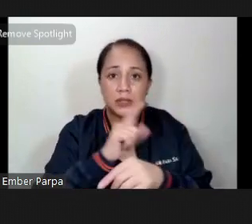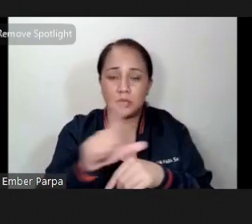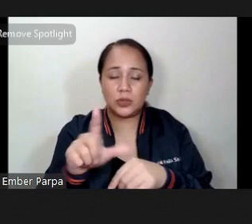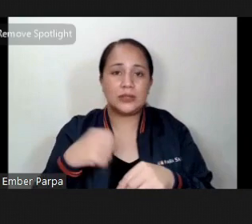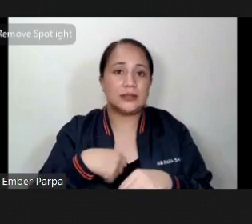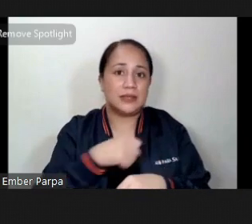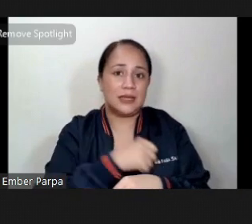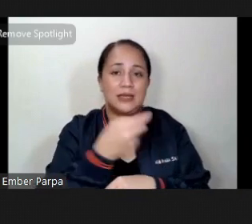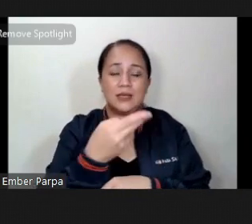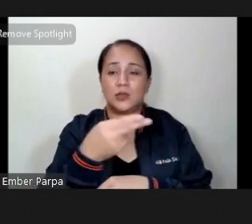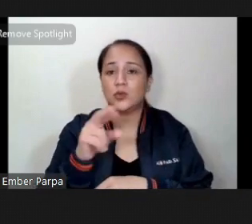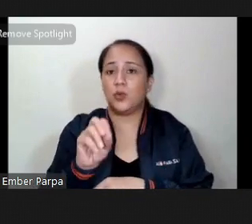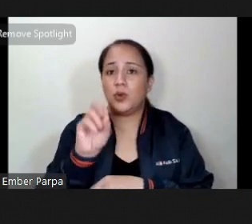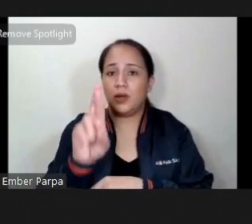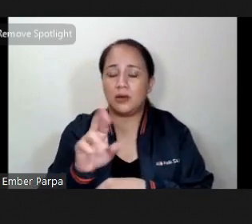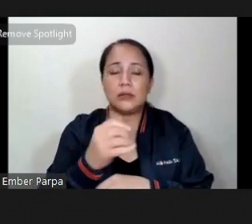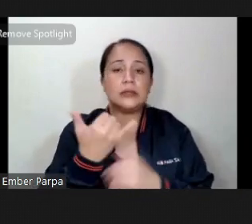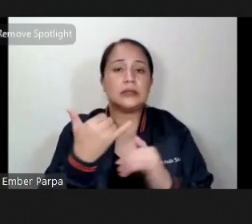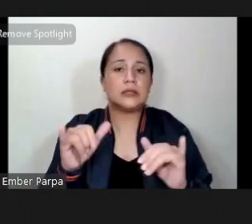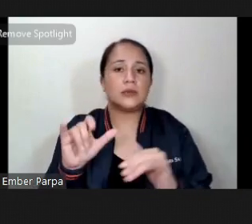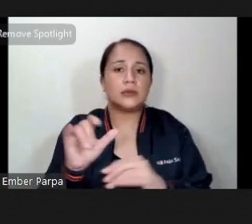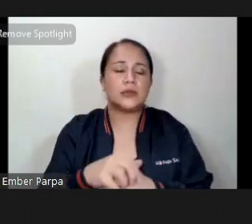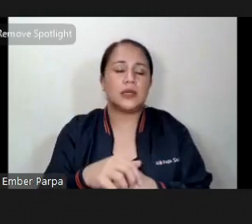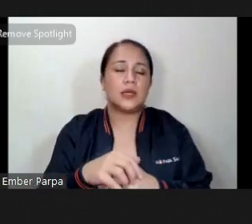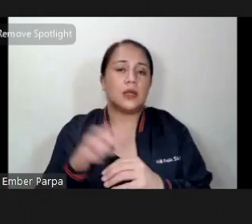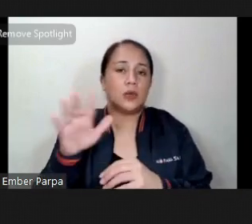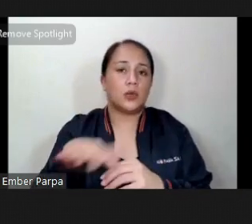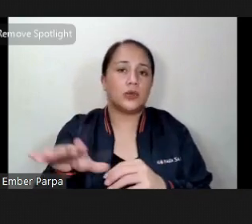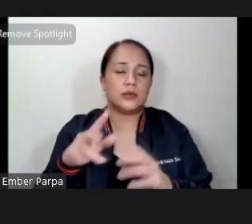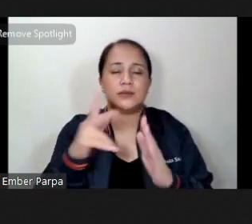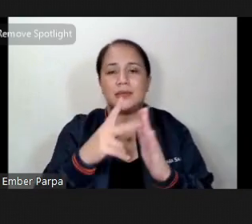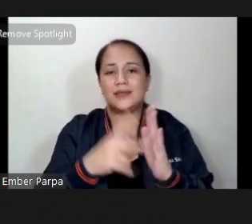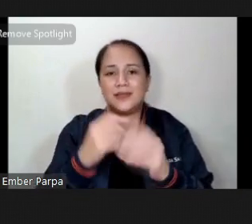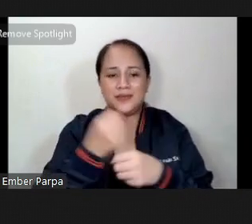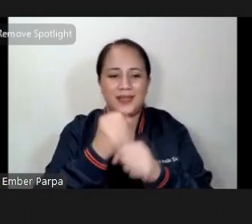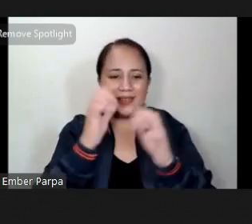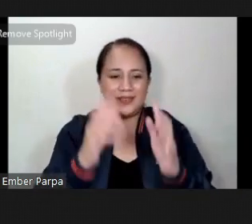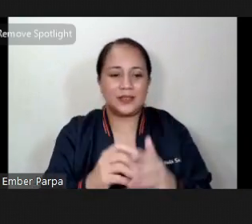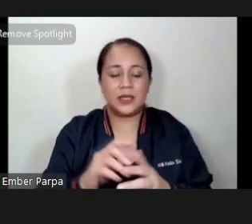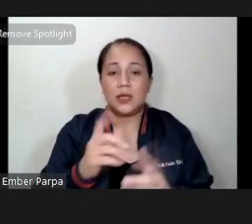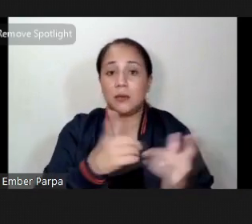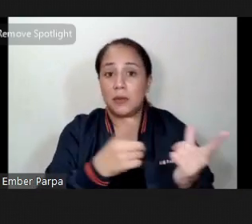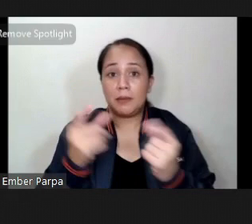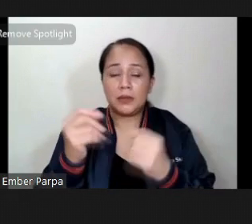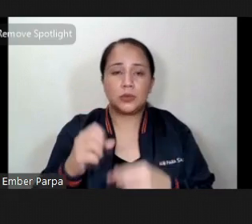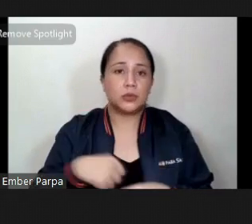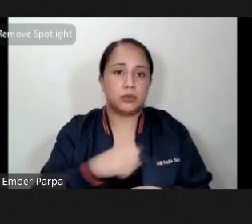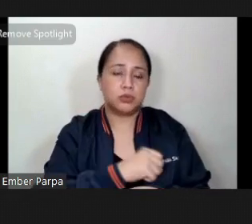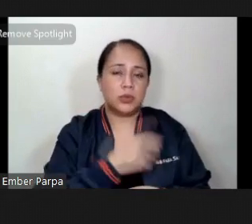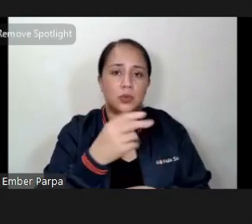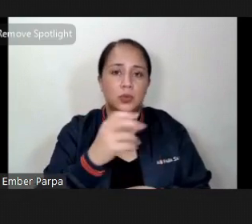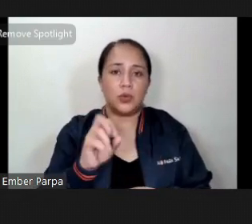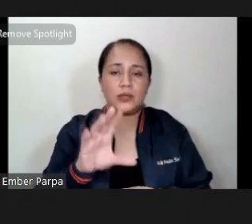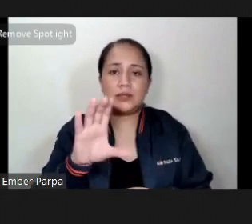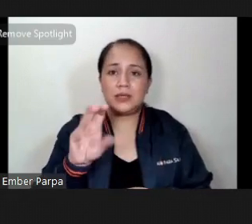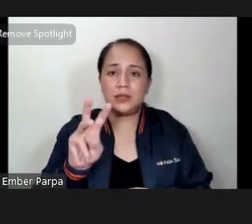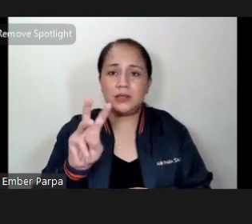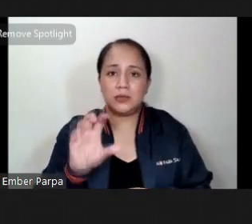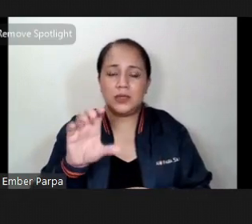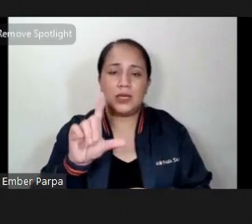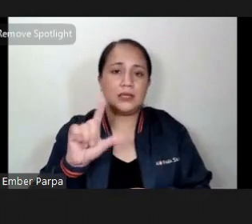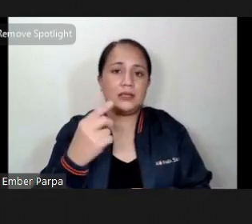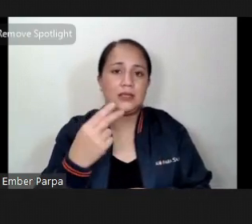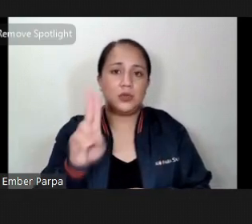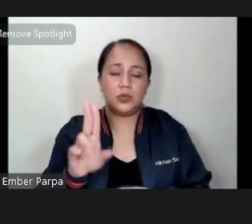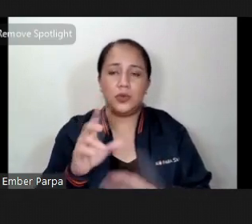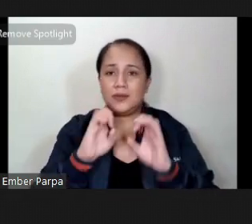and HOR, and also local policymakers. For the implementer, the Senate, HOR, CWC, LGUs, and